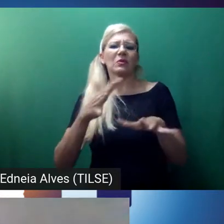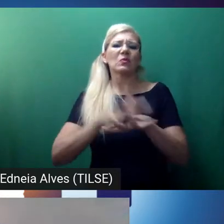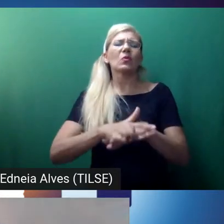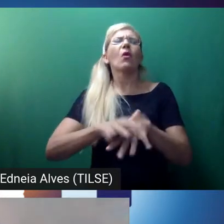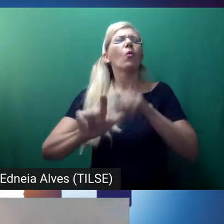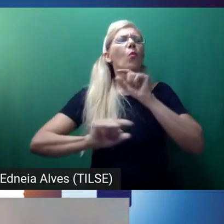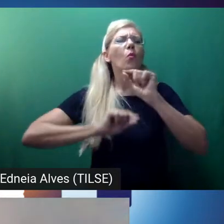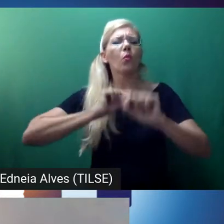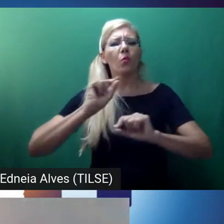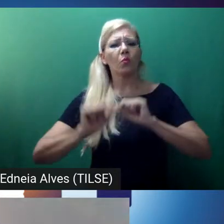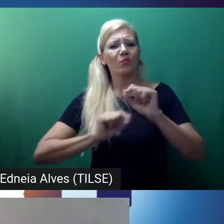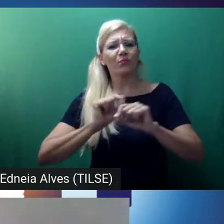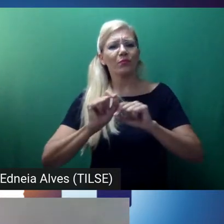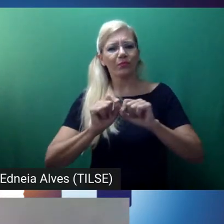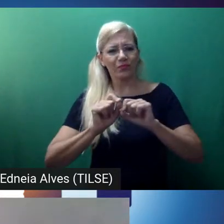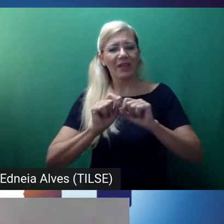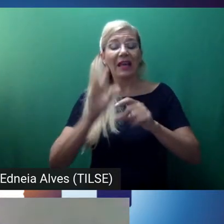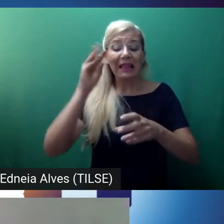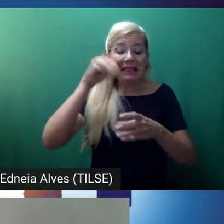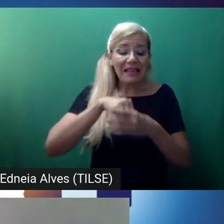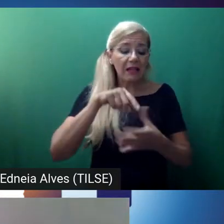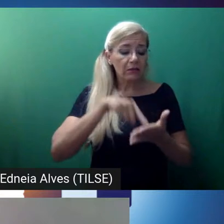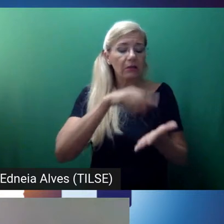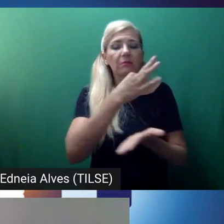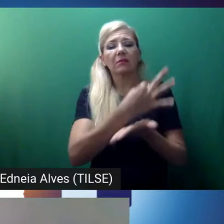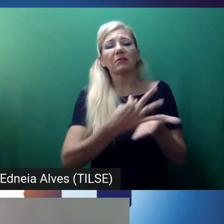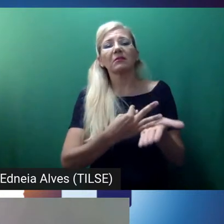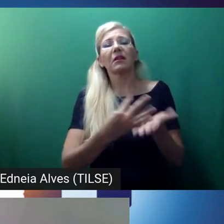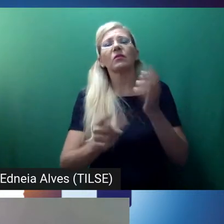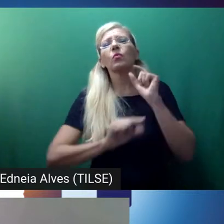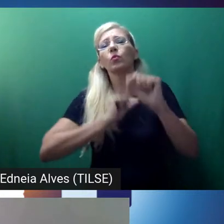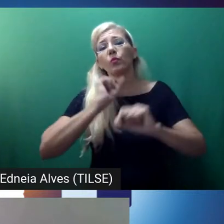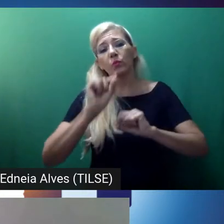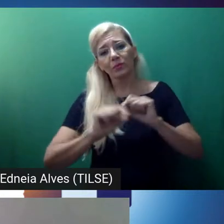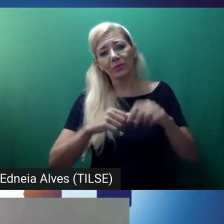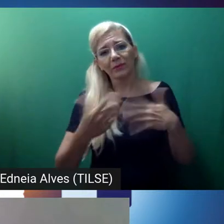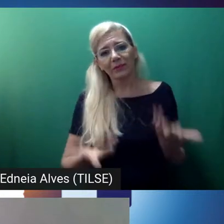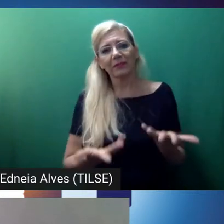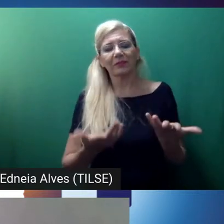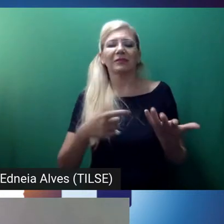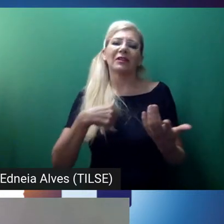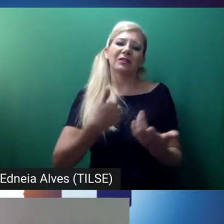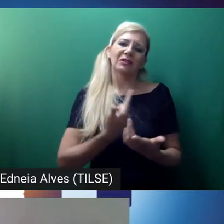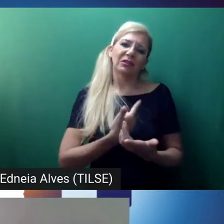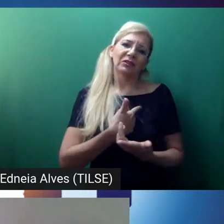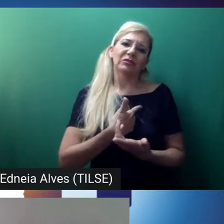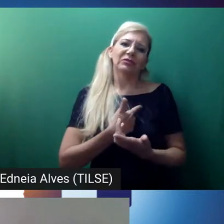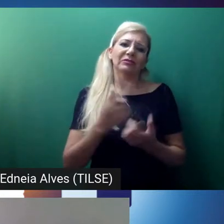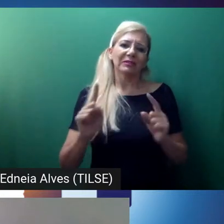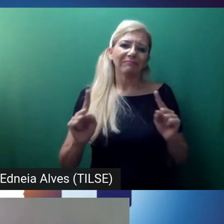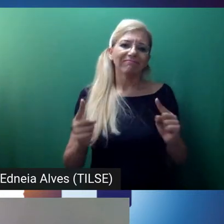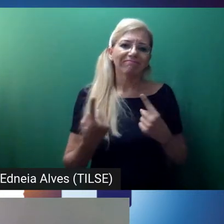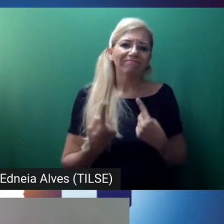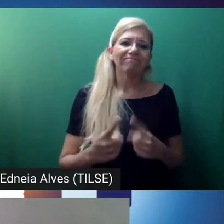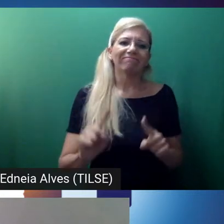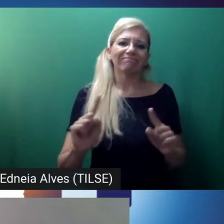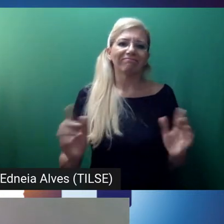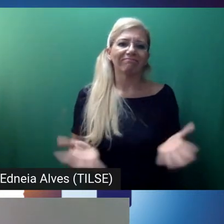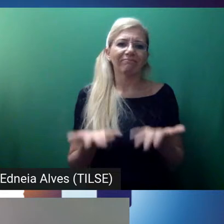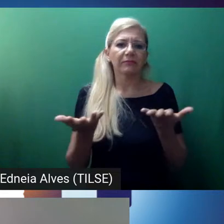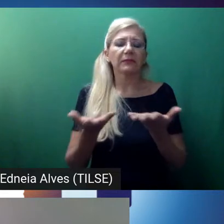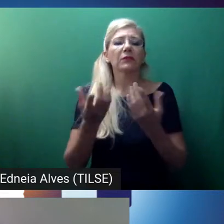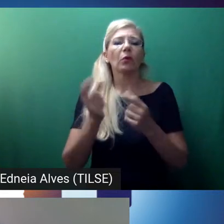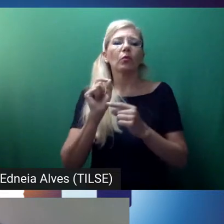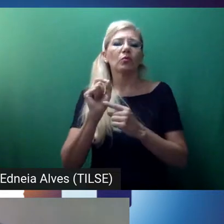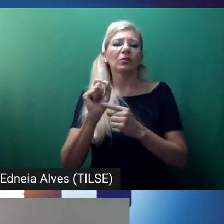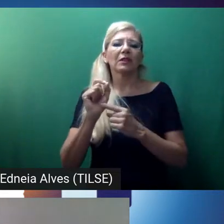are being included in these textbooks. And also challenging monolingual mindsets, right?